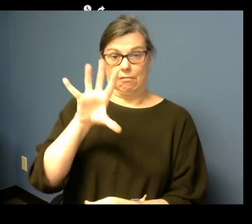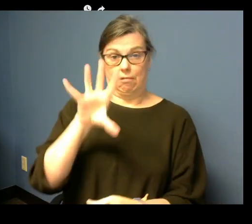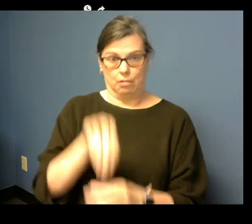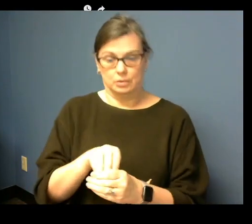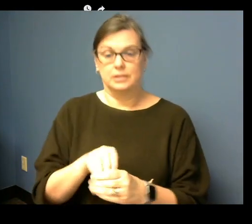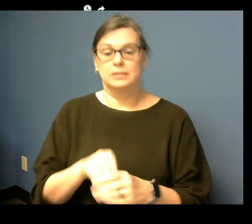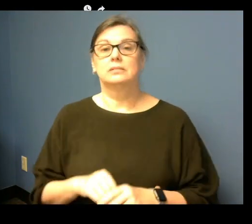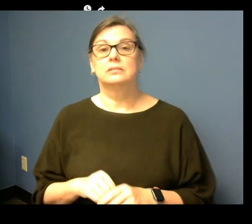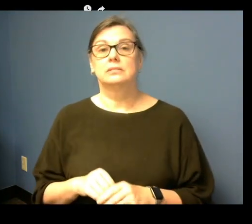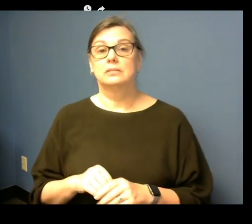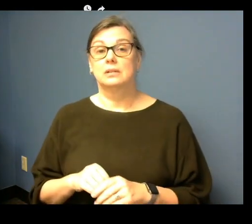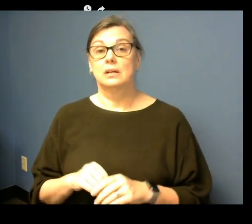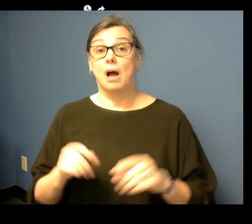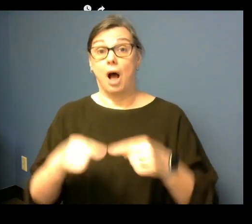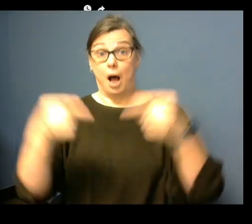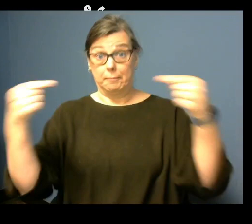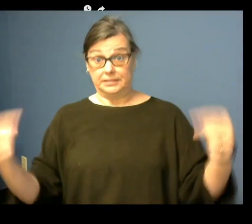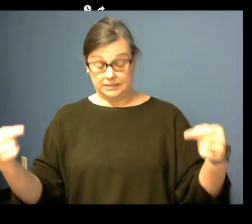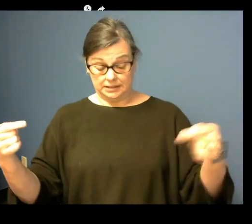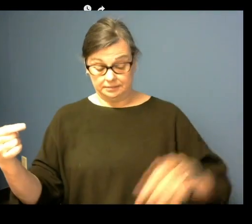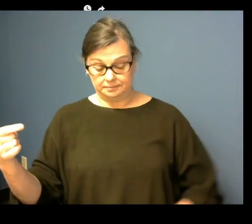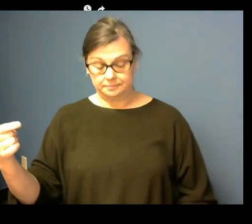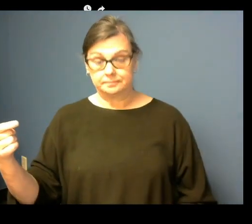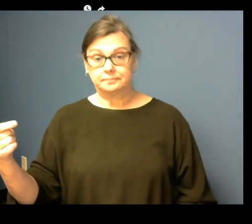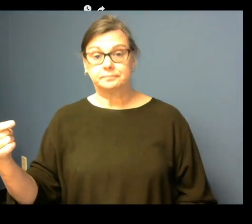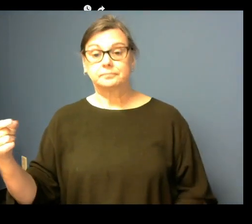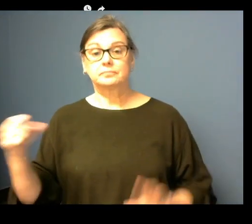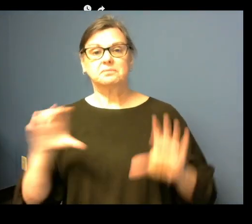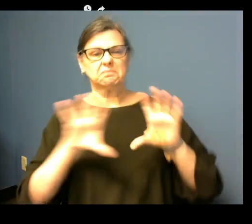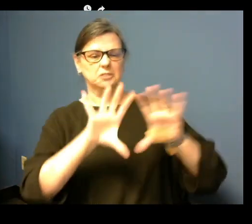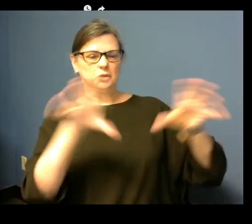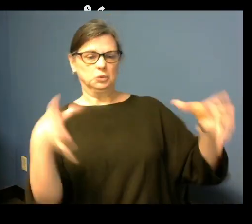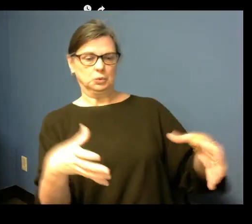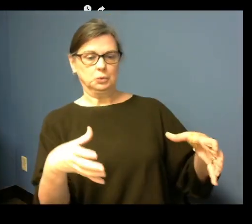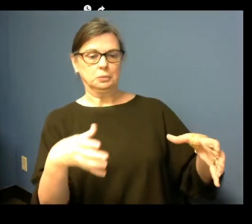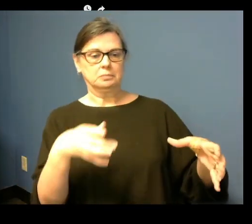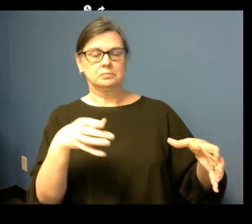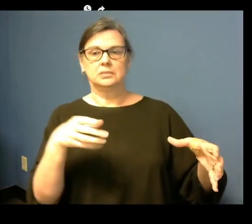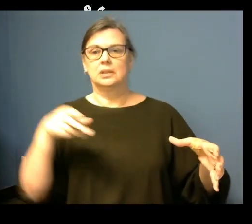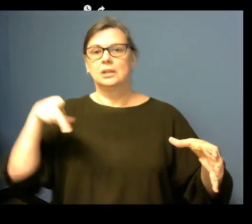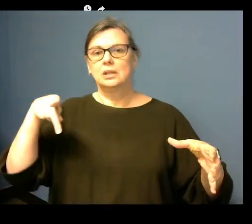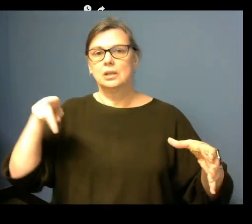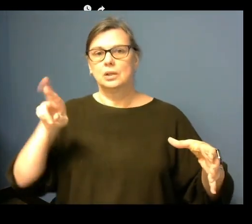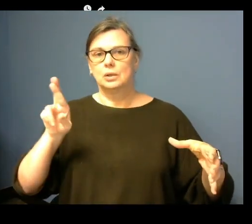Progressives, on the other hand, are mostly centered in the city.